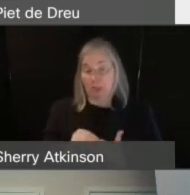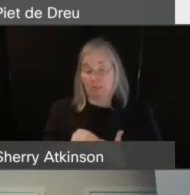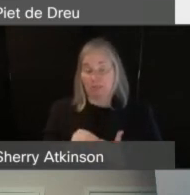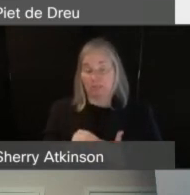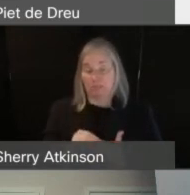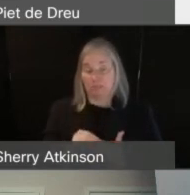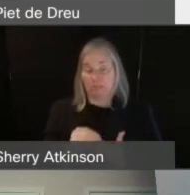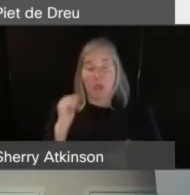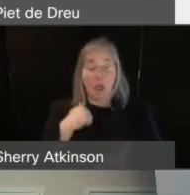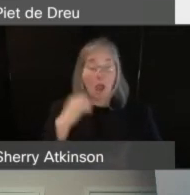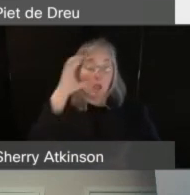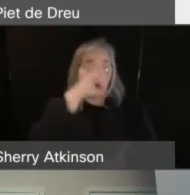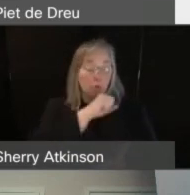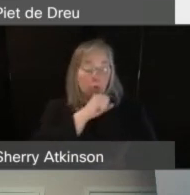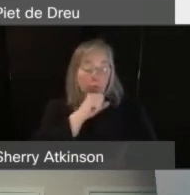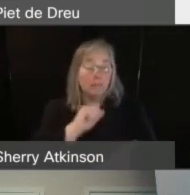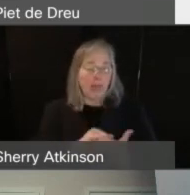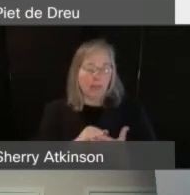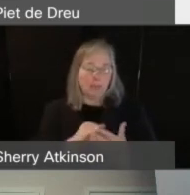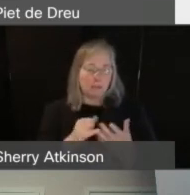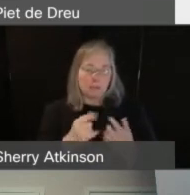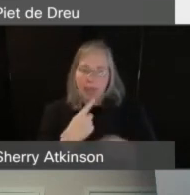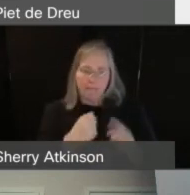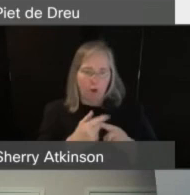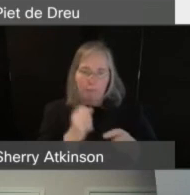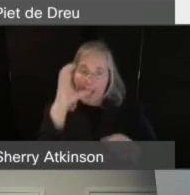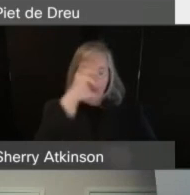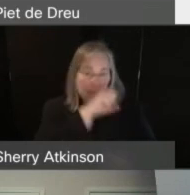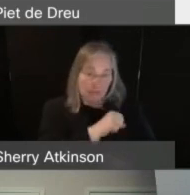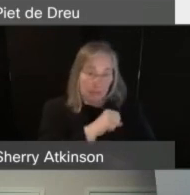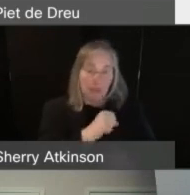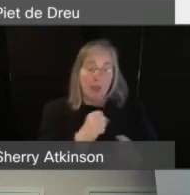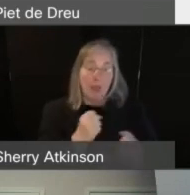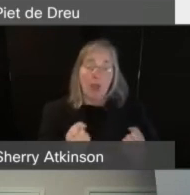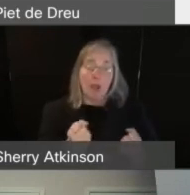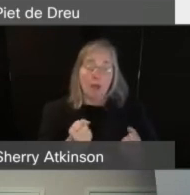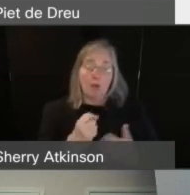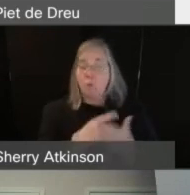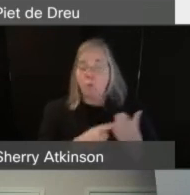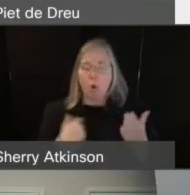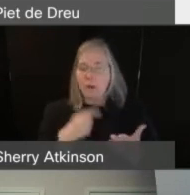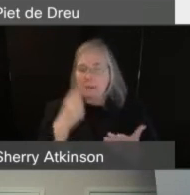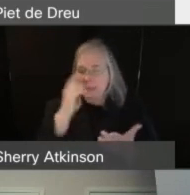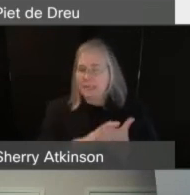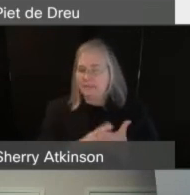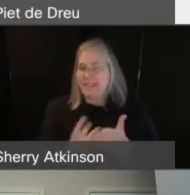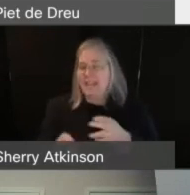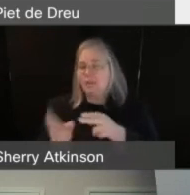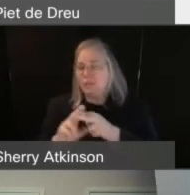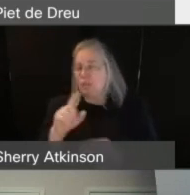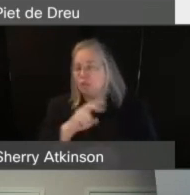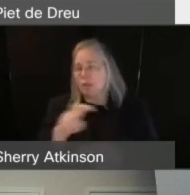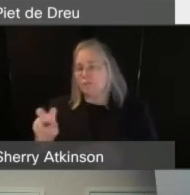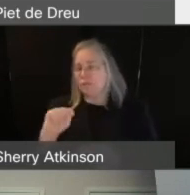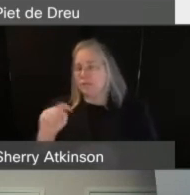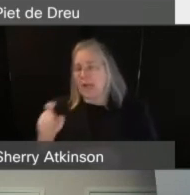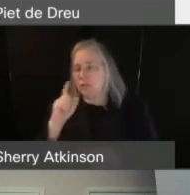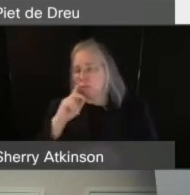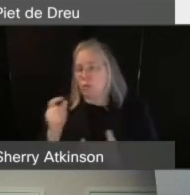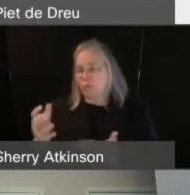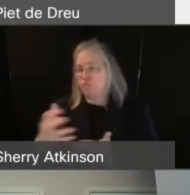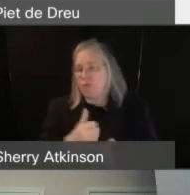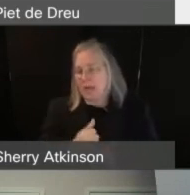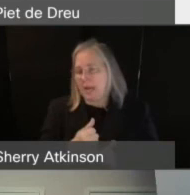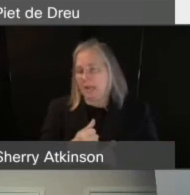assuming that was based off of an estimate of what we believe the increase in transfer tax would bring, and then it looks